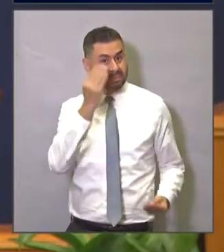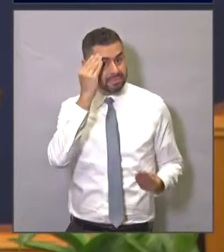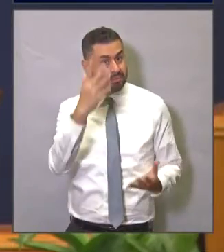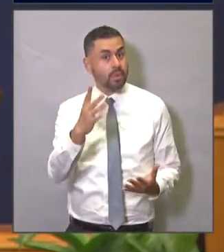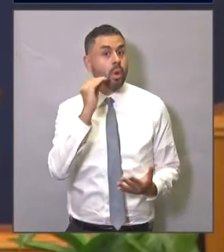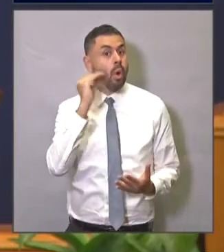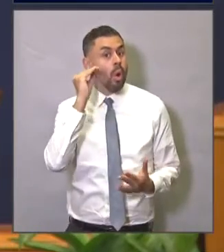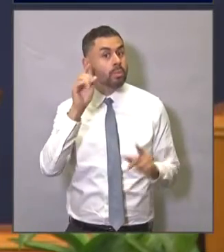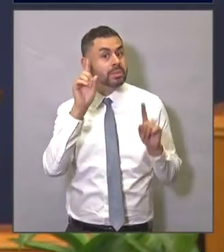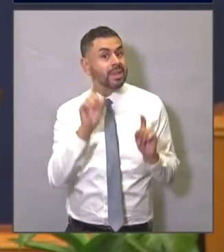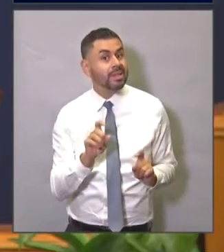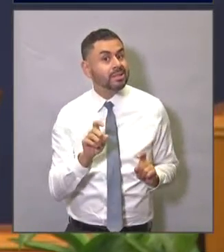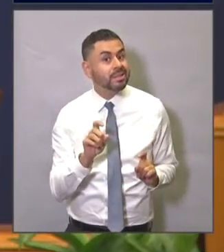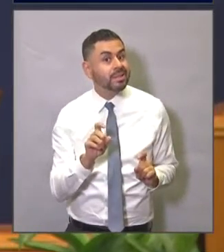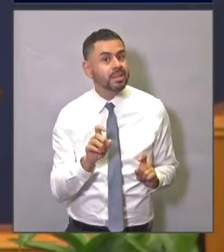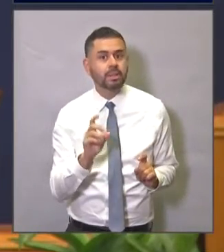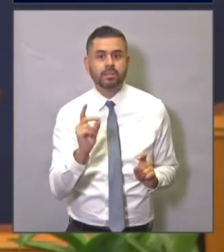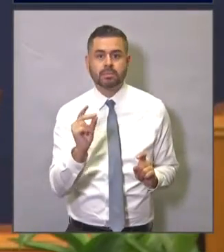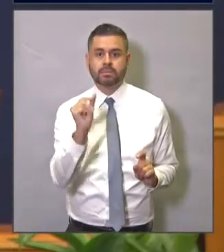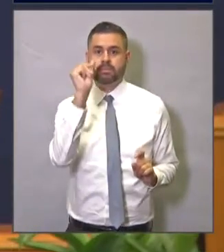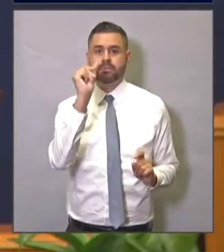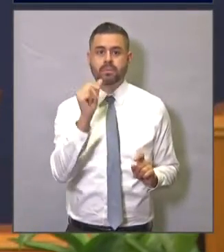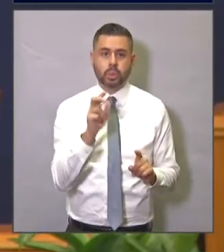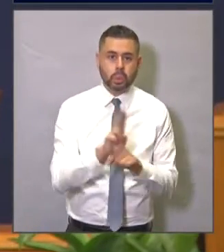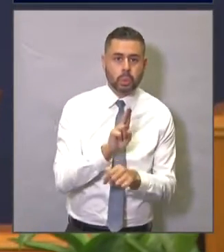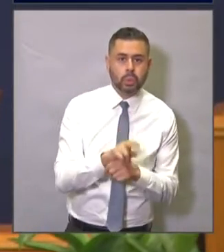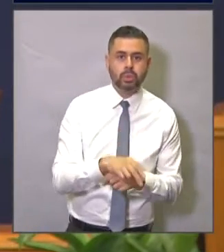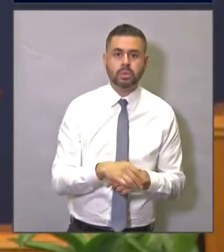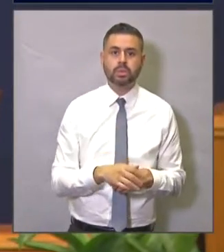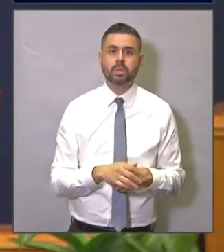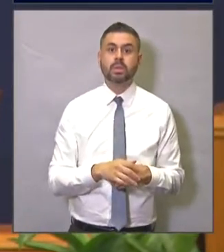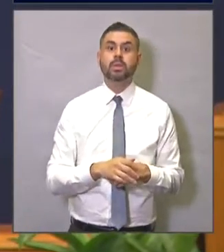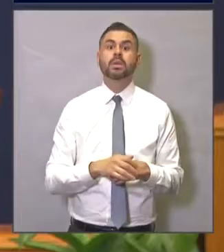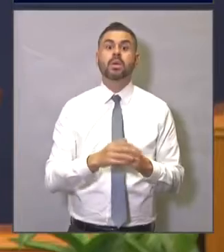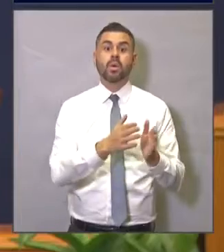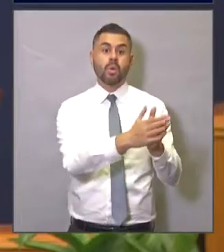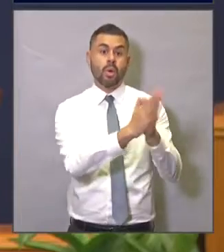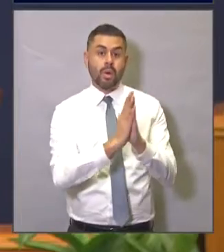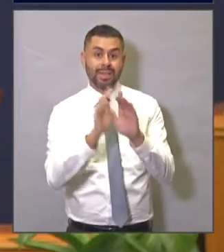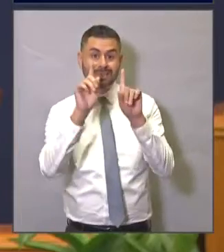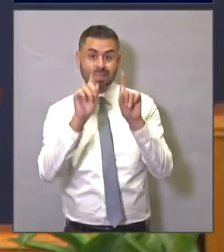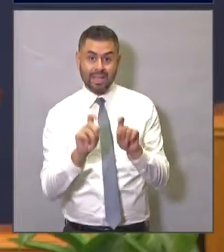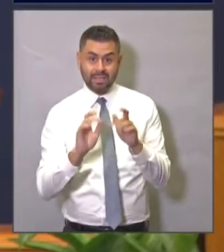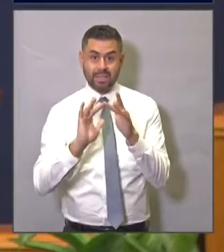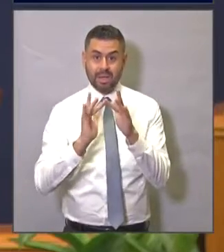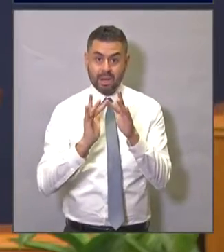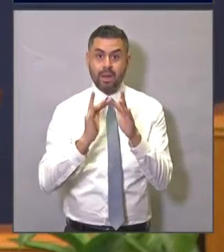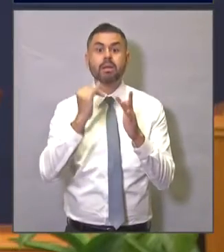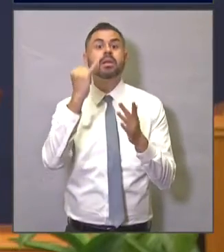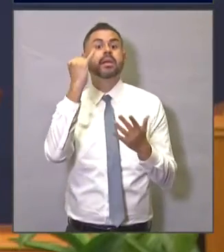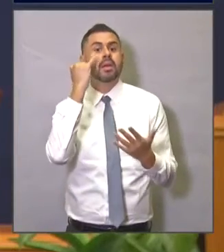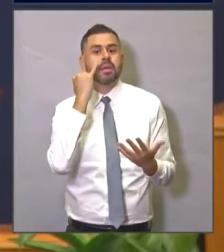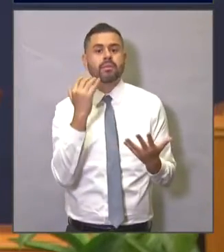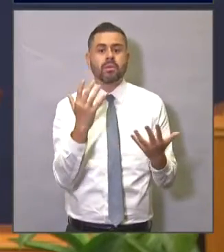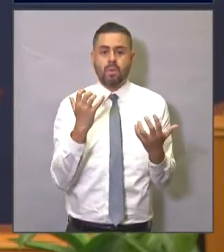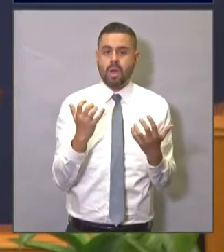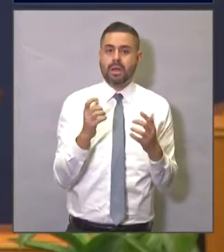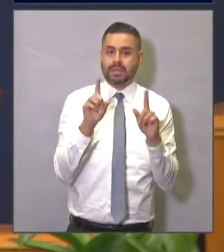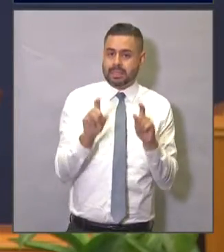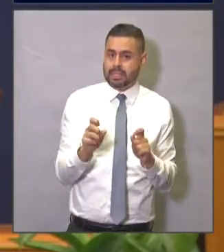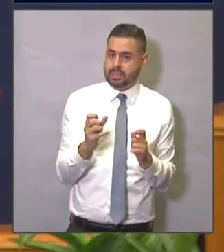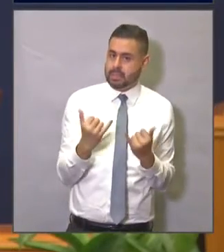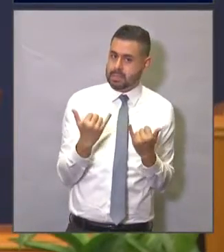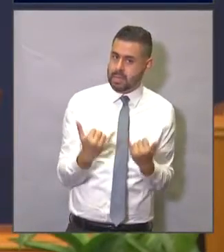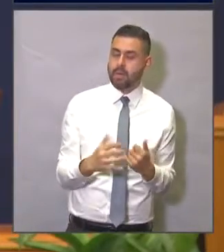home tests are meant to be used immediately, so please only request a test online if you have a need to immediately use